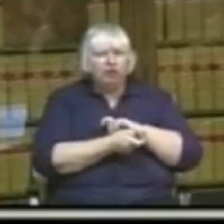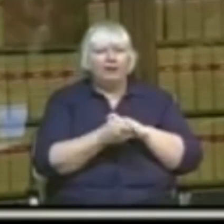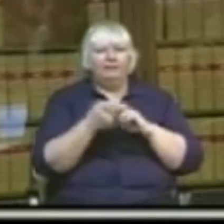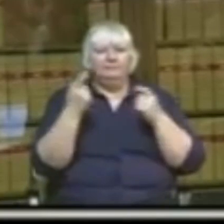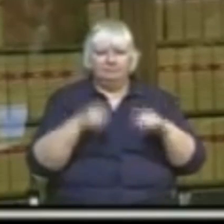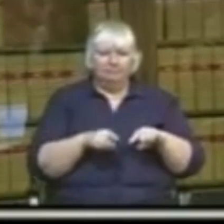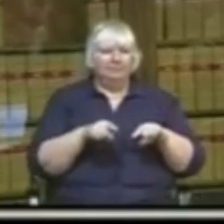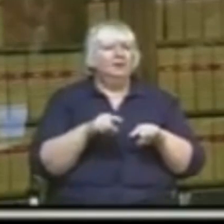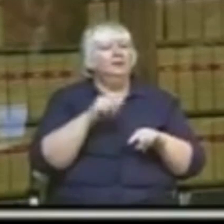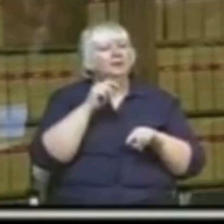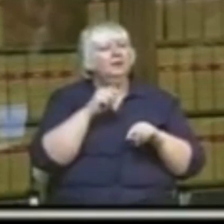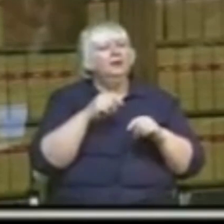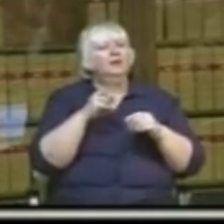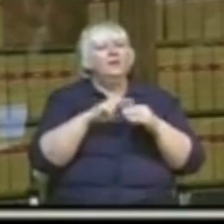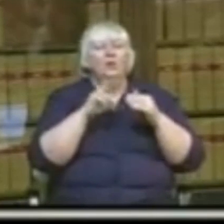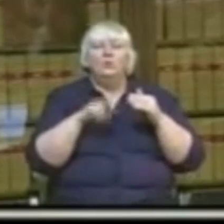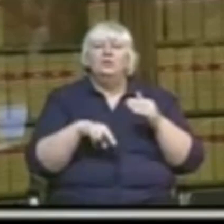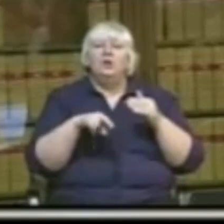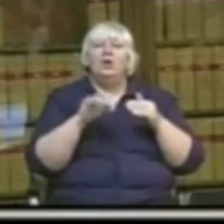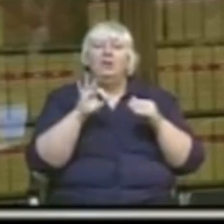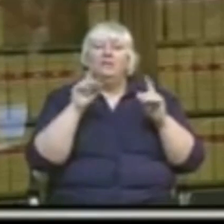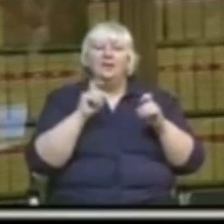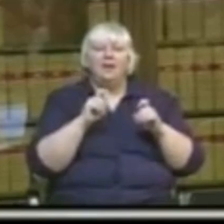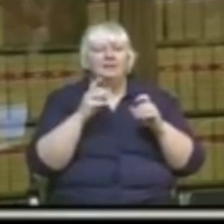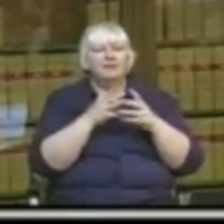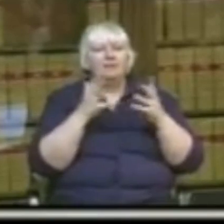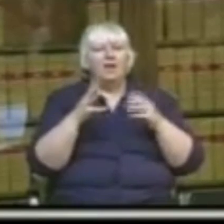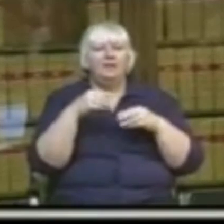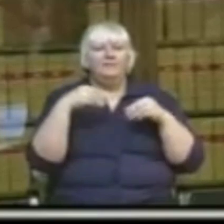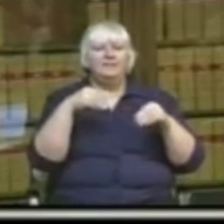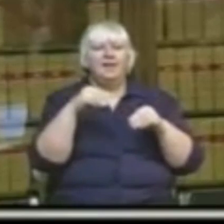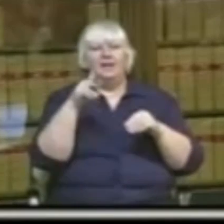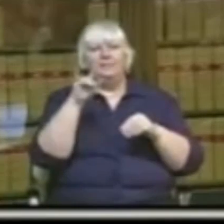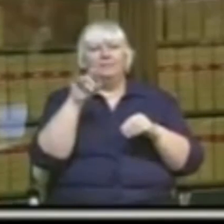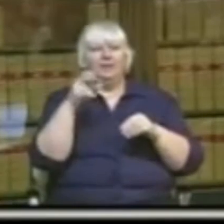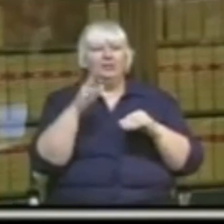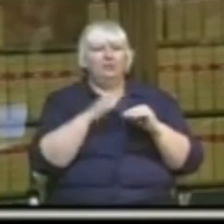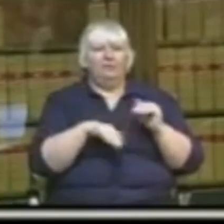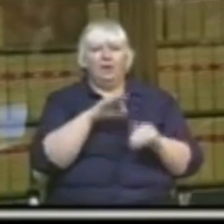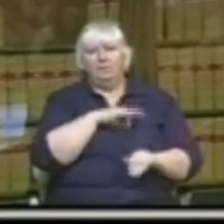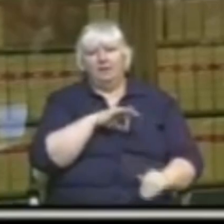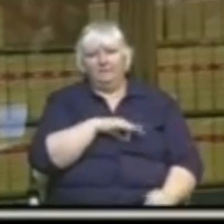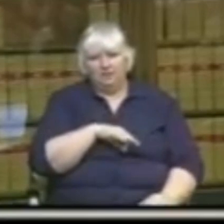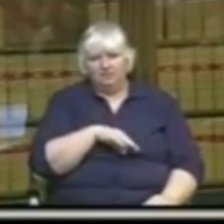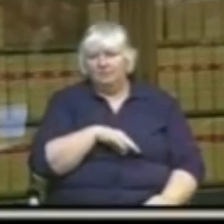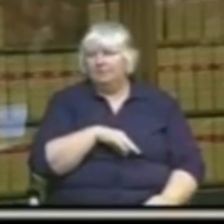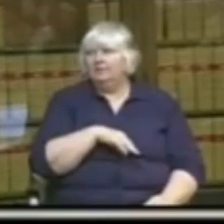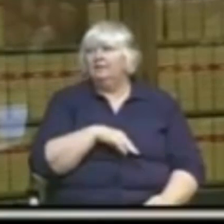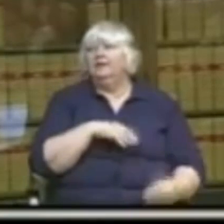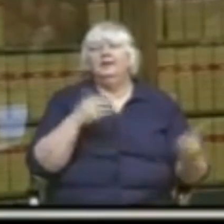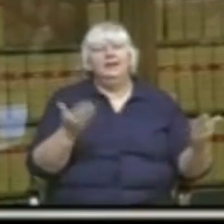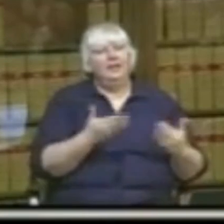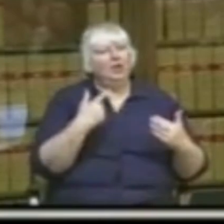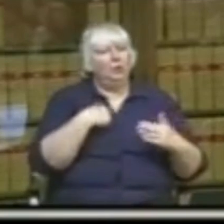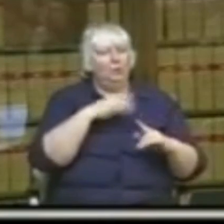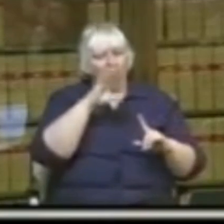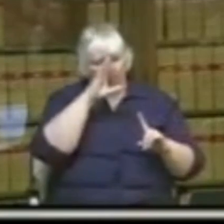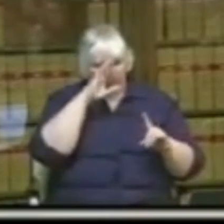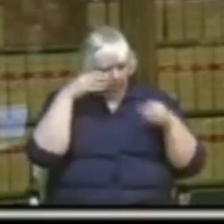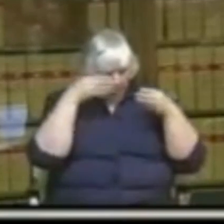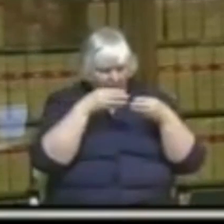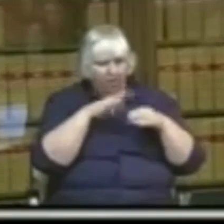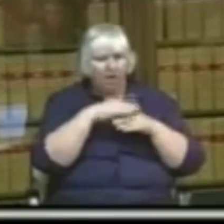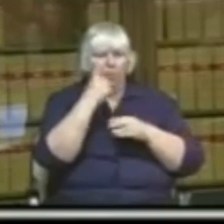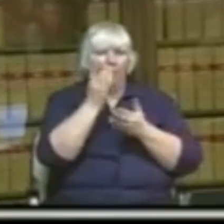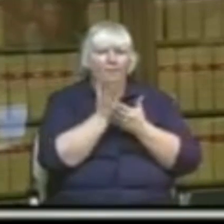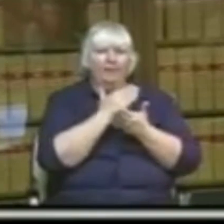emphasis on testing is more a result of successful sales pitches than evidence of benefit. Here in this building, we're pretty fixated on one budget,